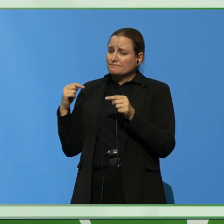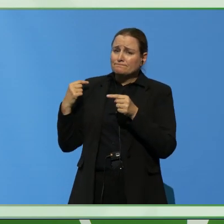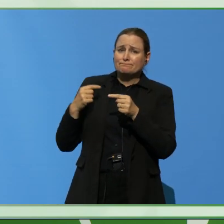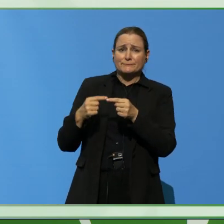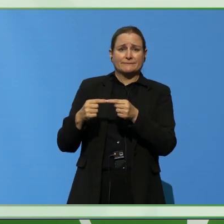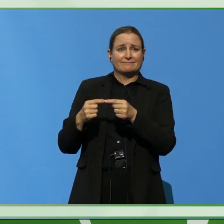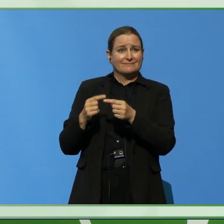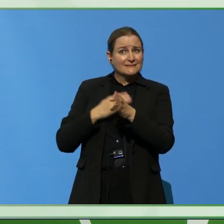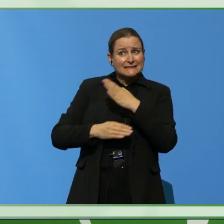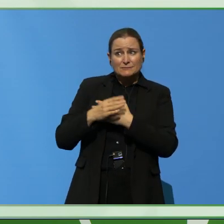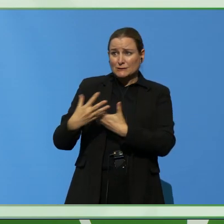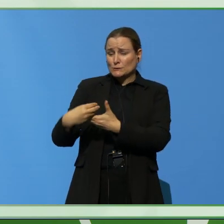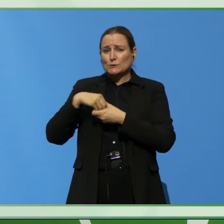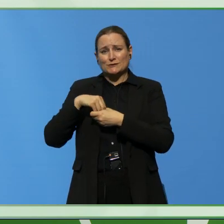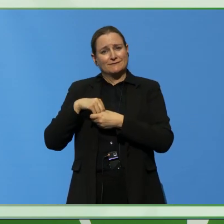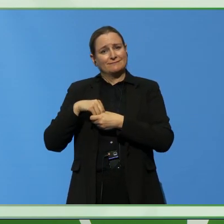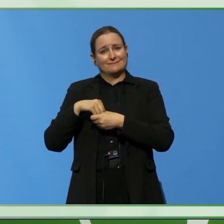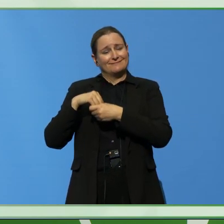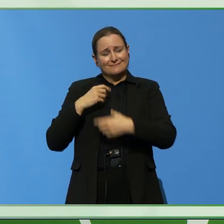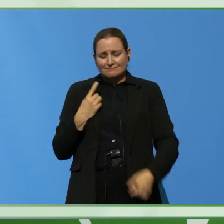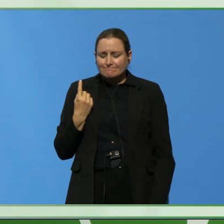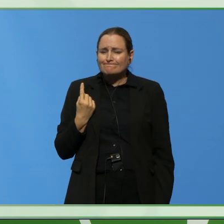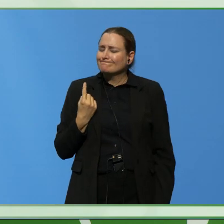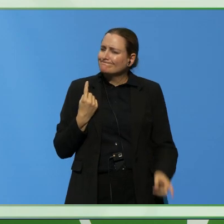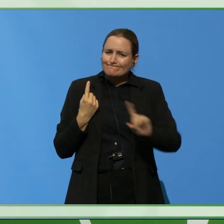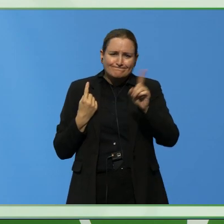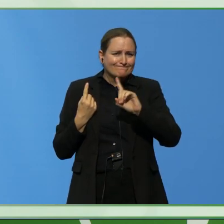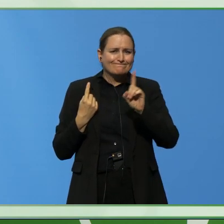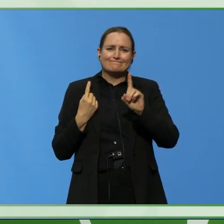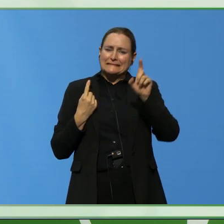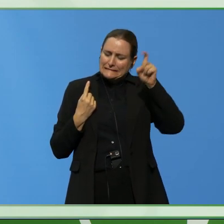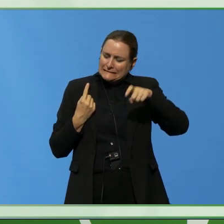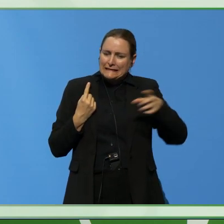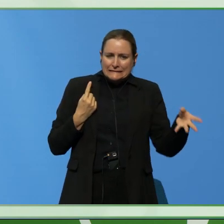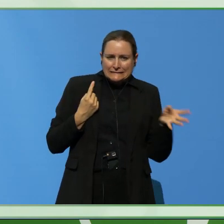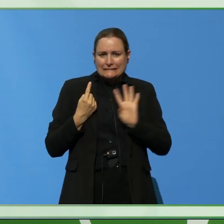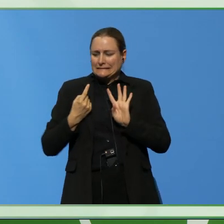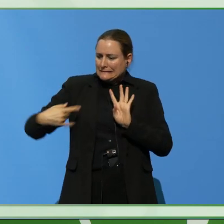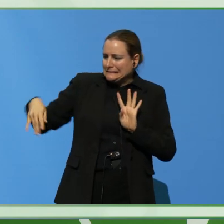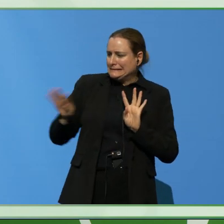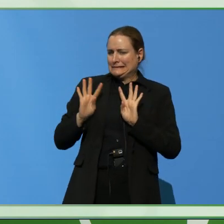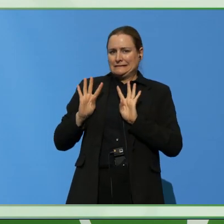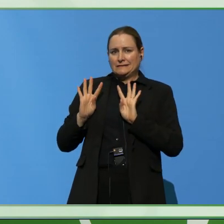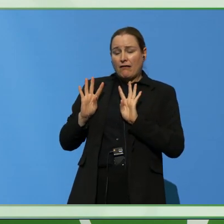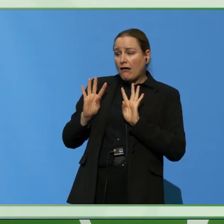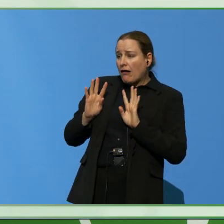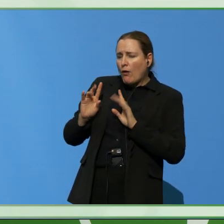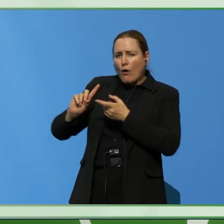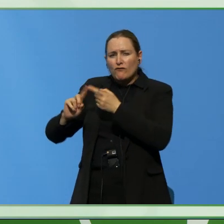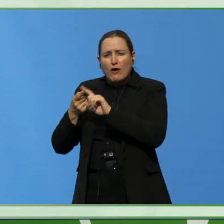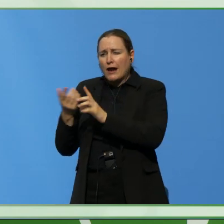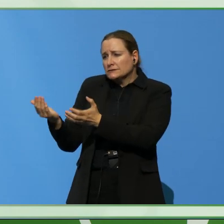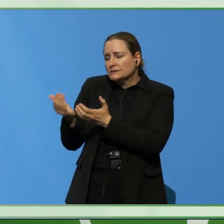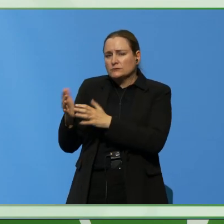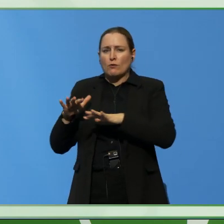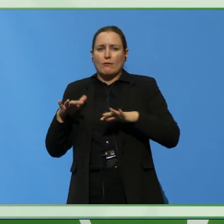inclusion, you can never walk alone. And it is because of the partnerships and friendships that I have